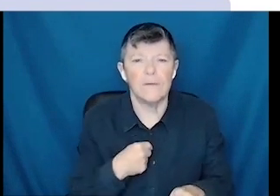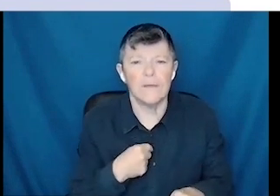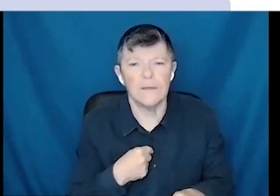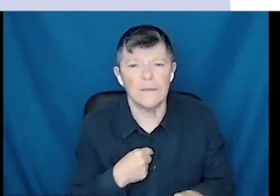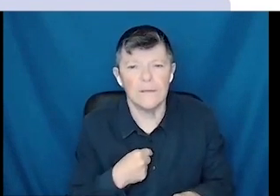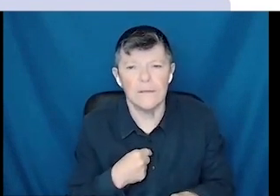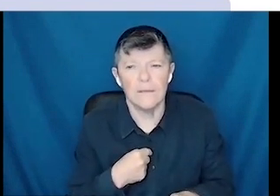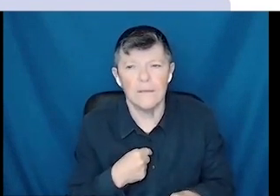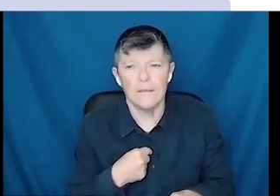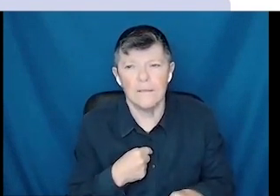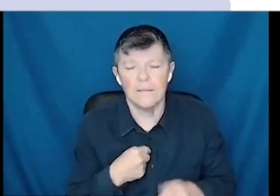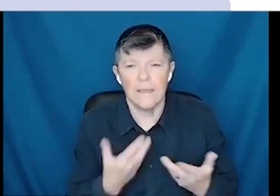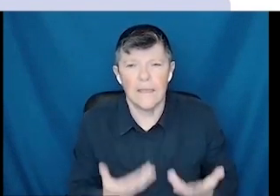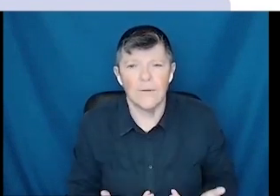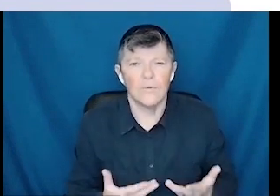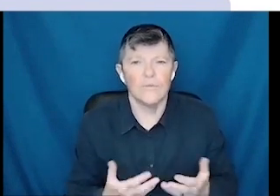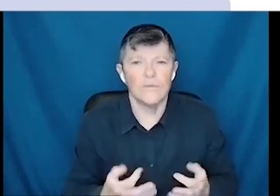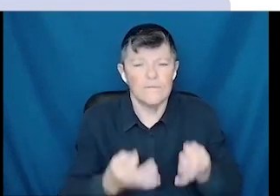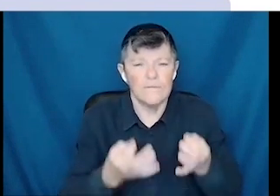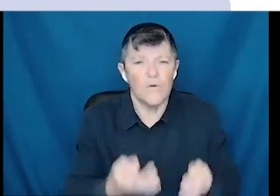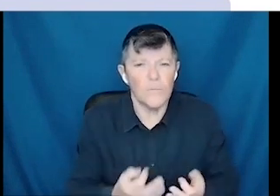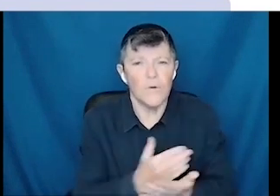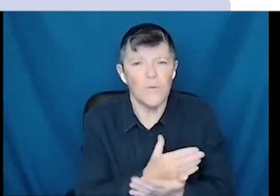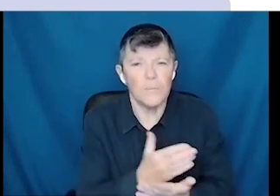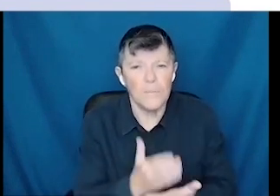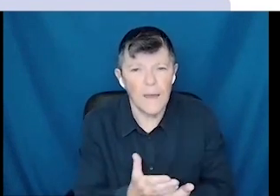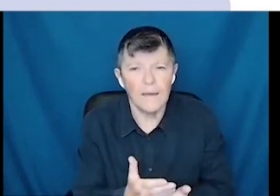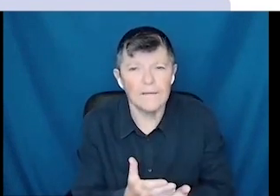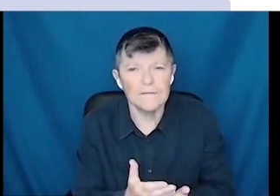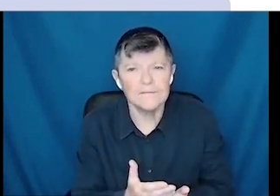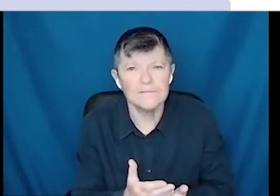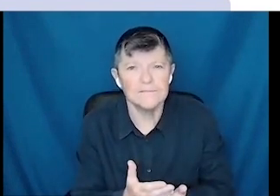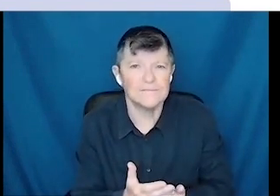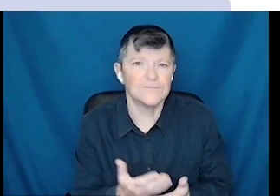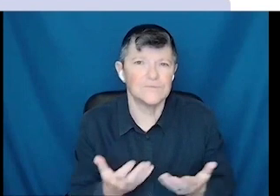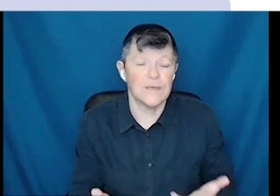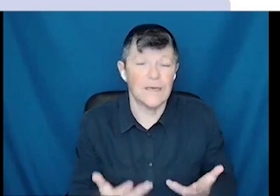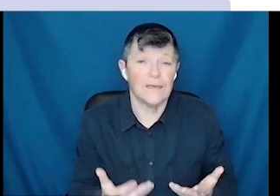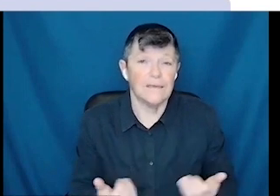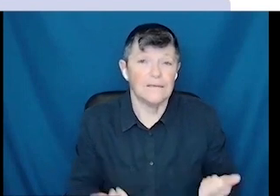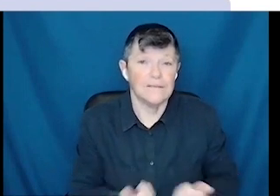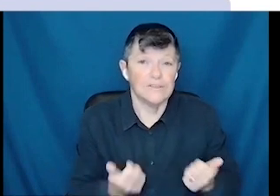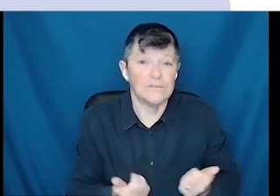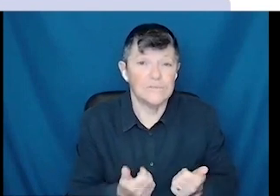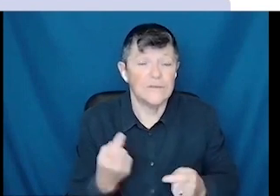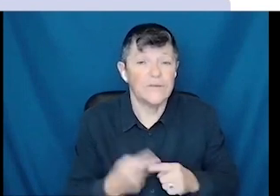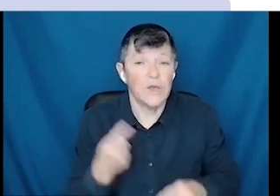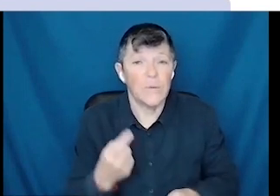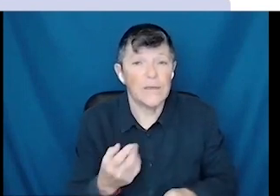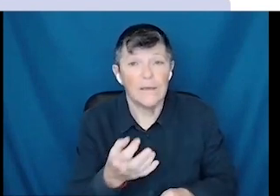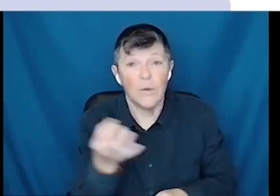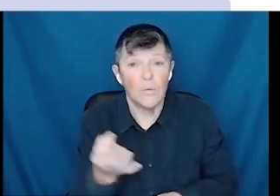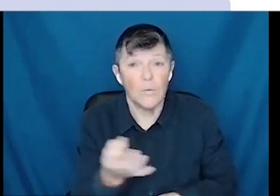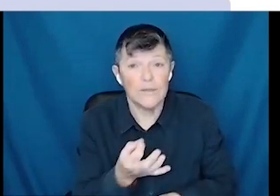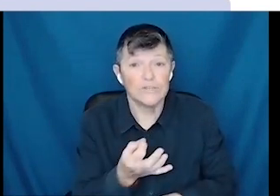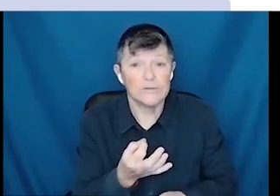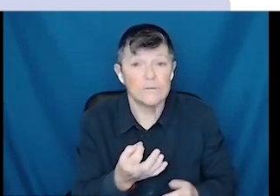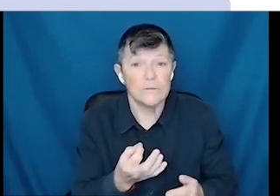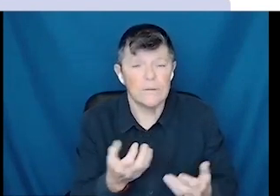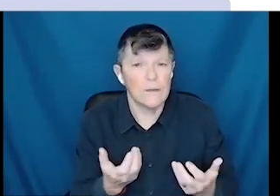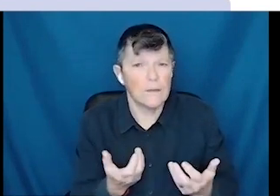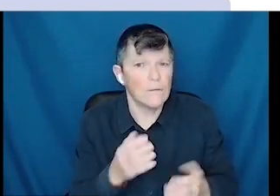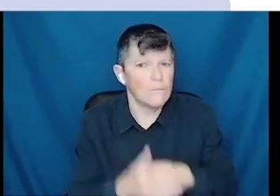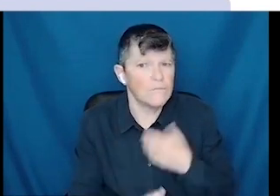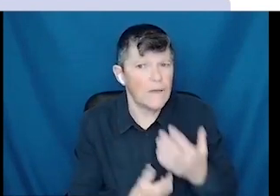part comes to an end. But if there's a quick question on how to contribute to the toolkit, then I'm very happy to